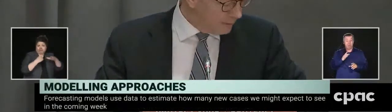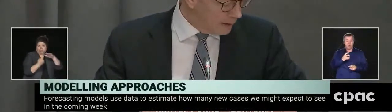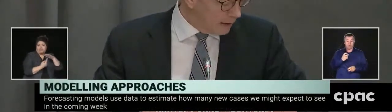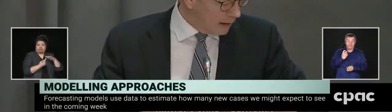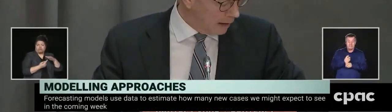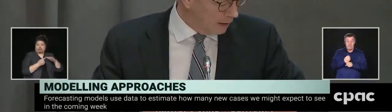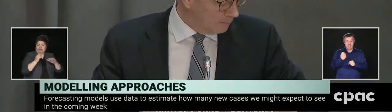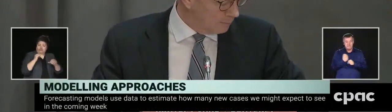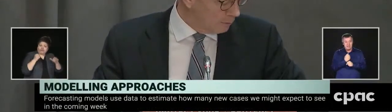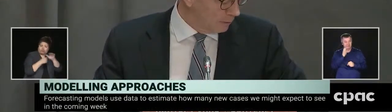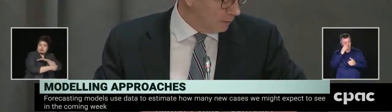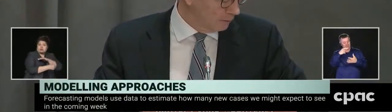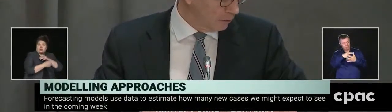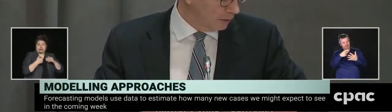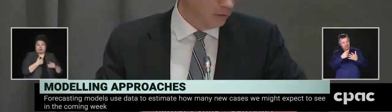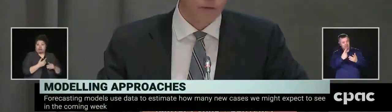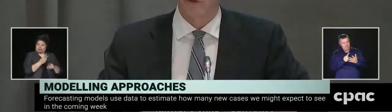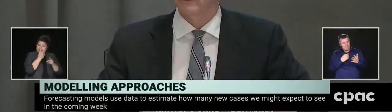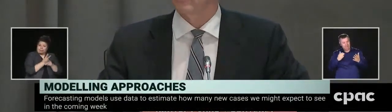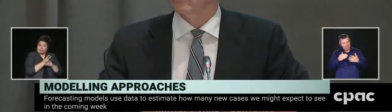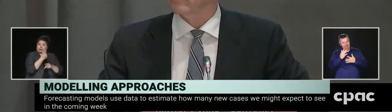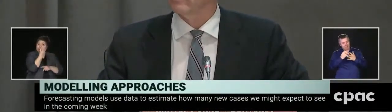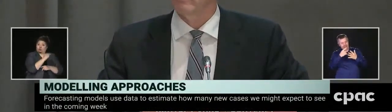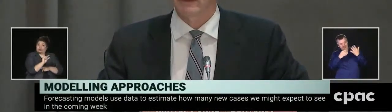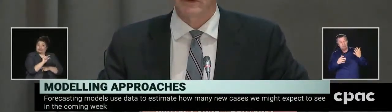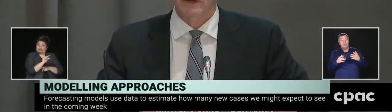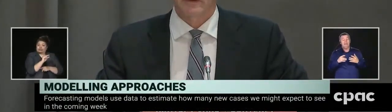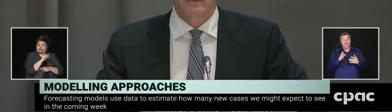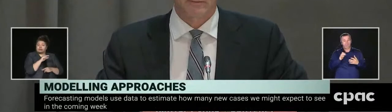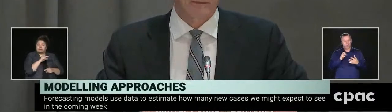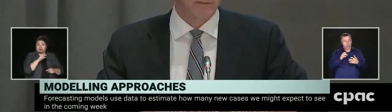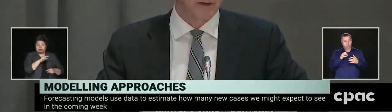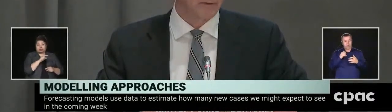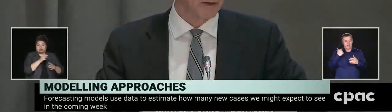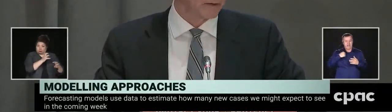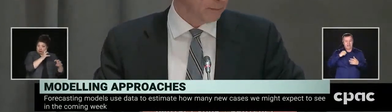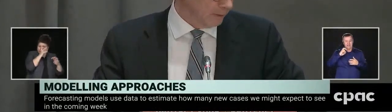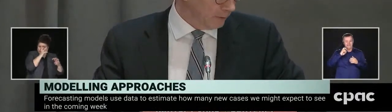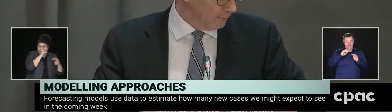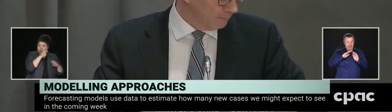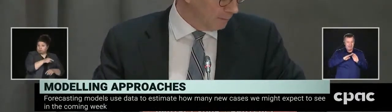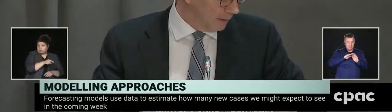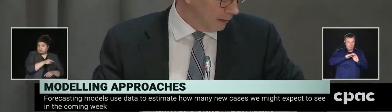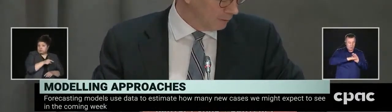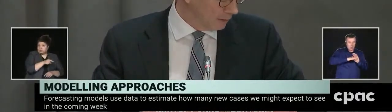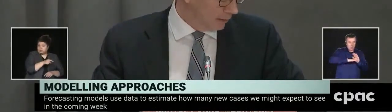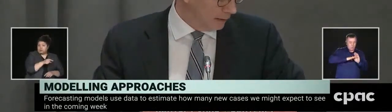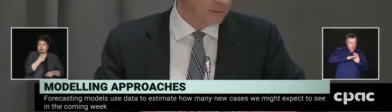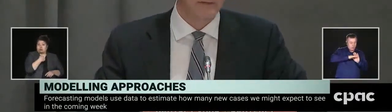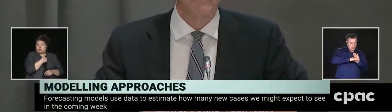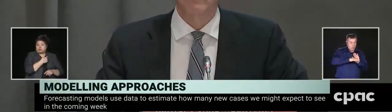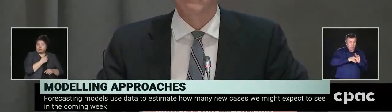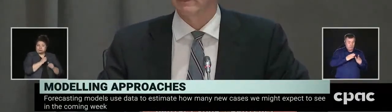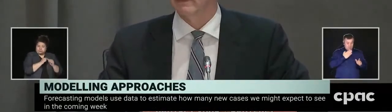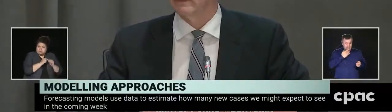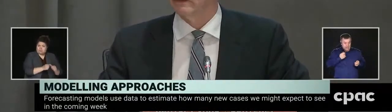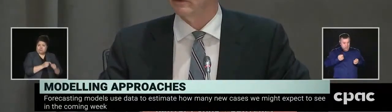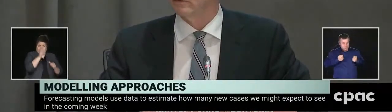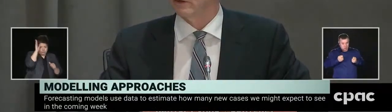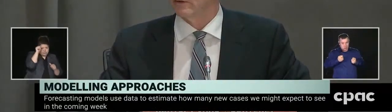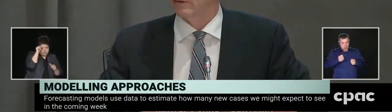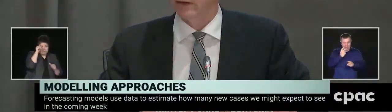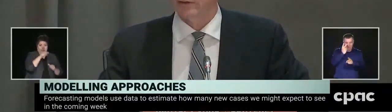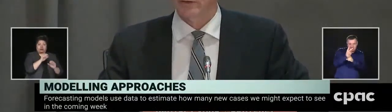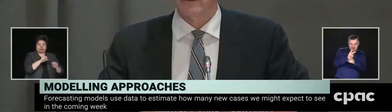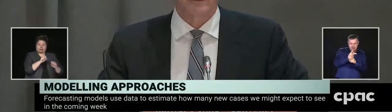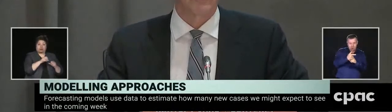zone of stronger control measures, because that has the best possible outcome for Canadians. And